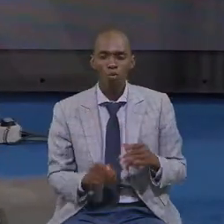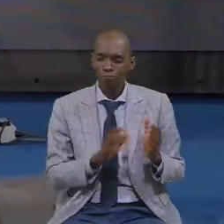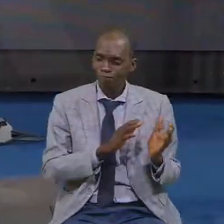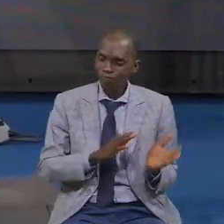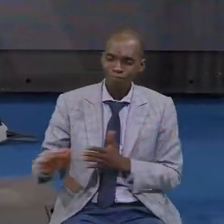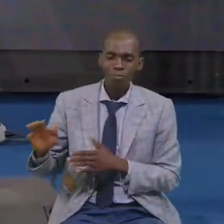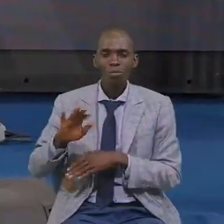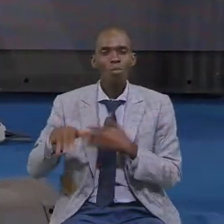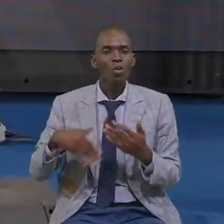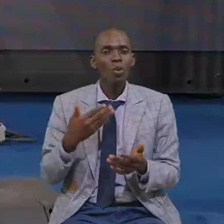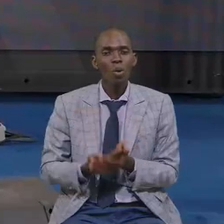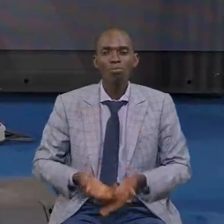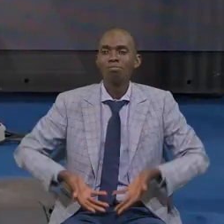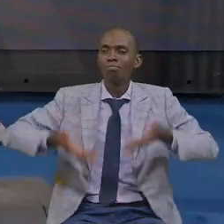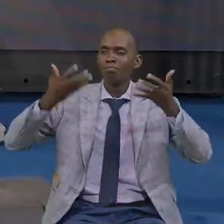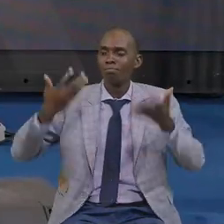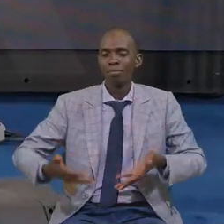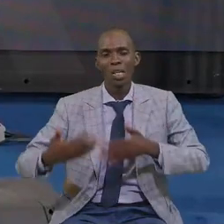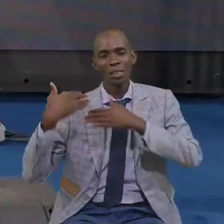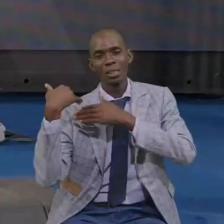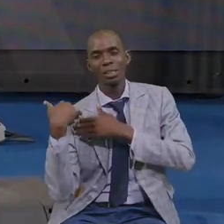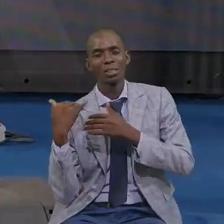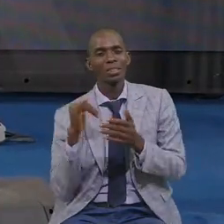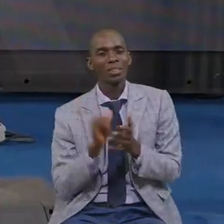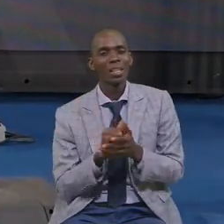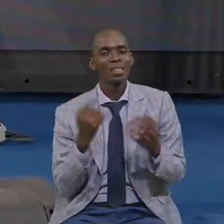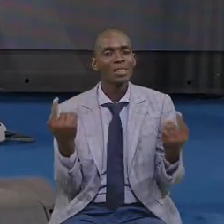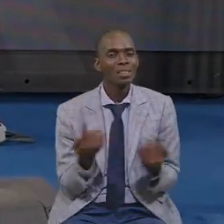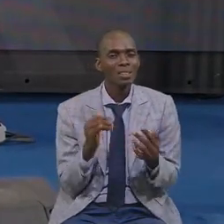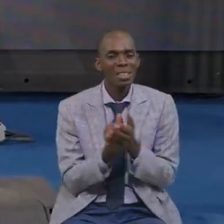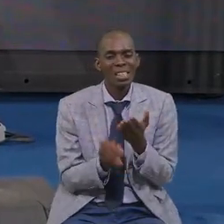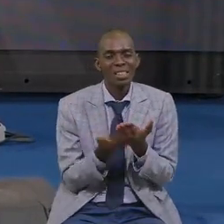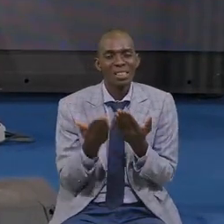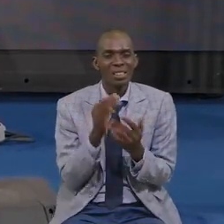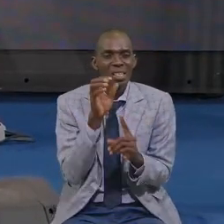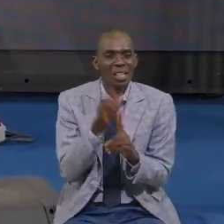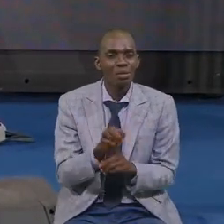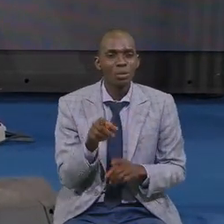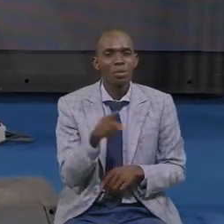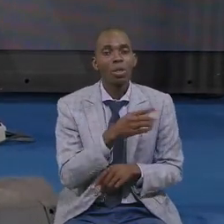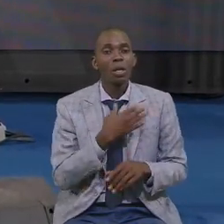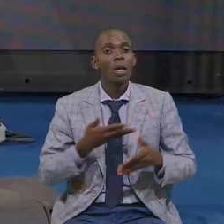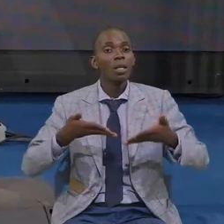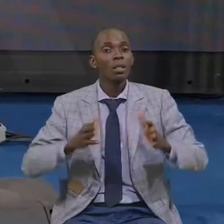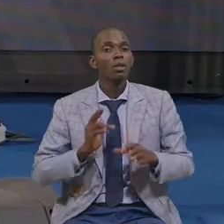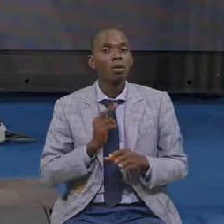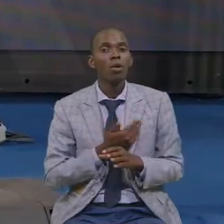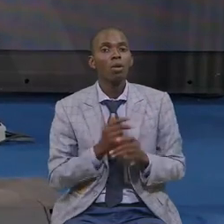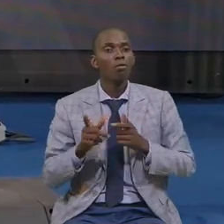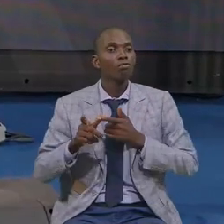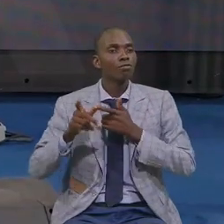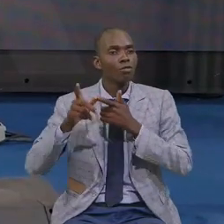and that sin which so easily beset you, and let us run